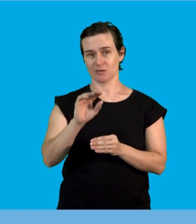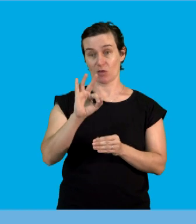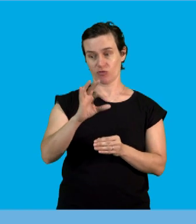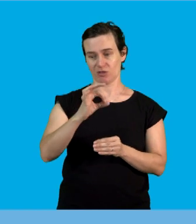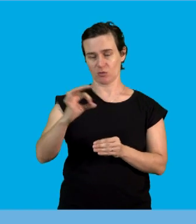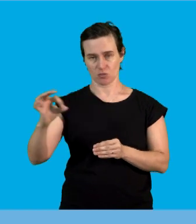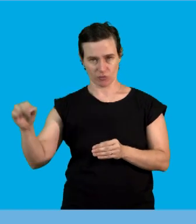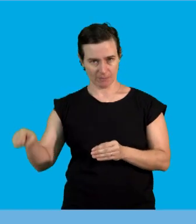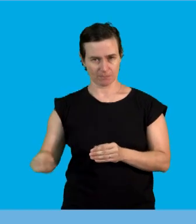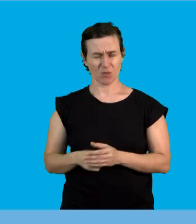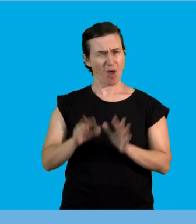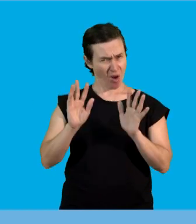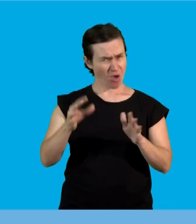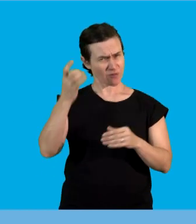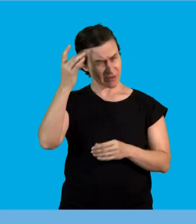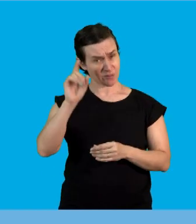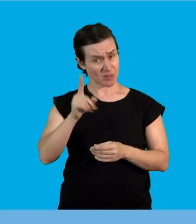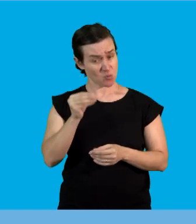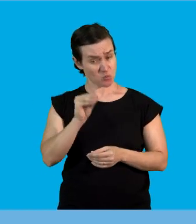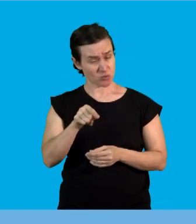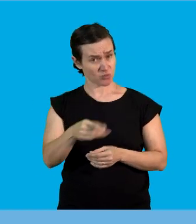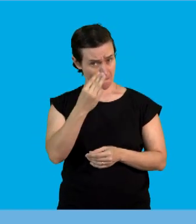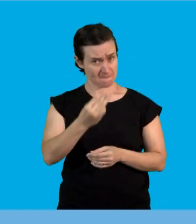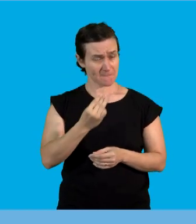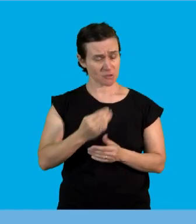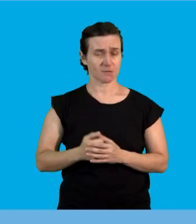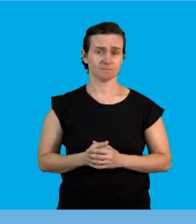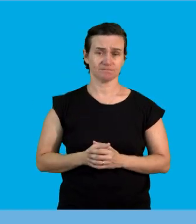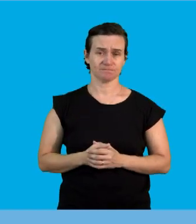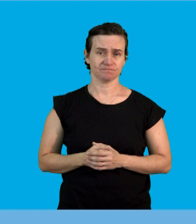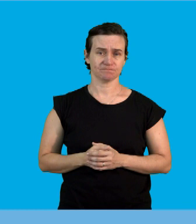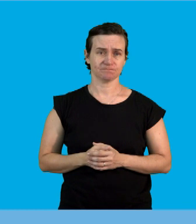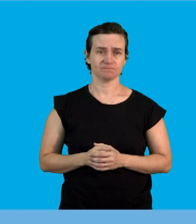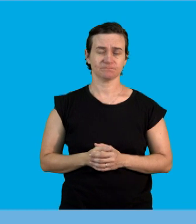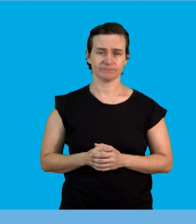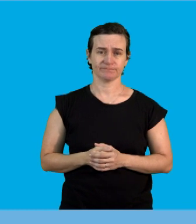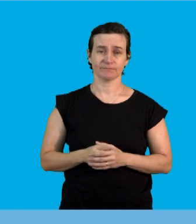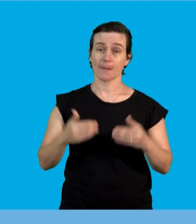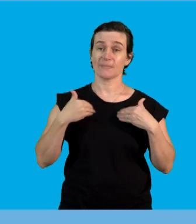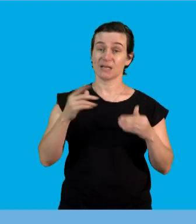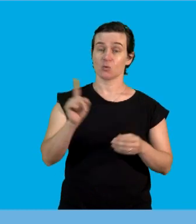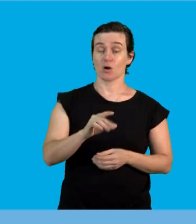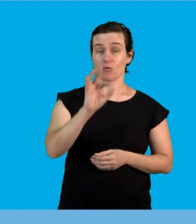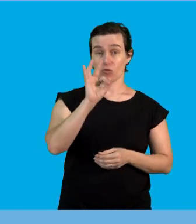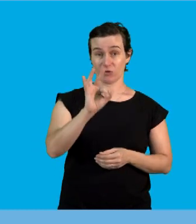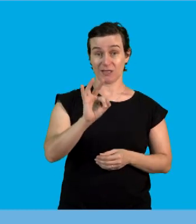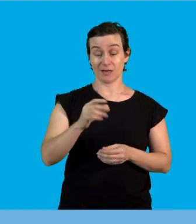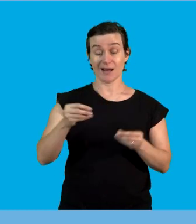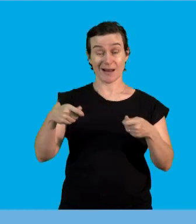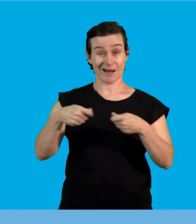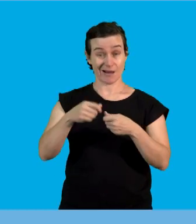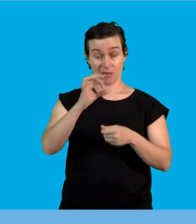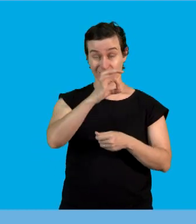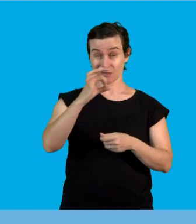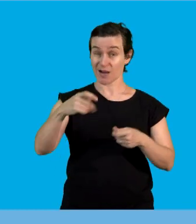So there's a lot of information that we have here that we need to showcase in a circuit diagram. So first of all, starting with the 3 cells connected